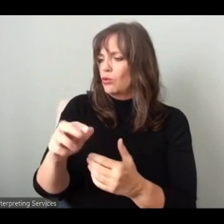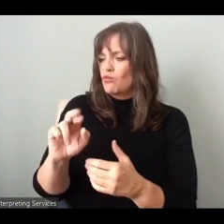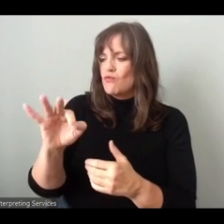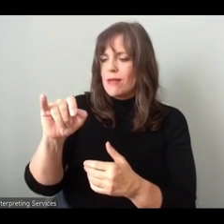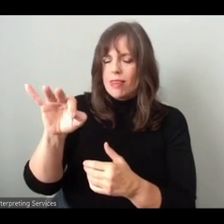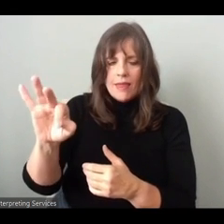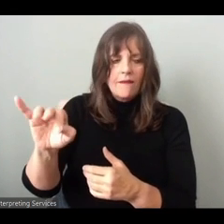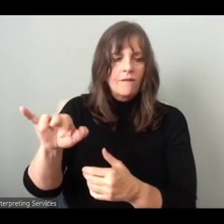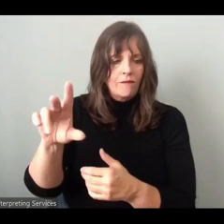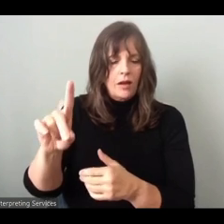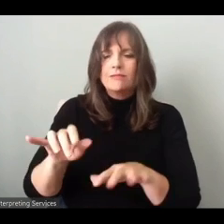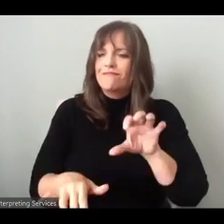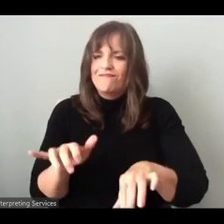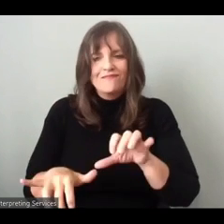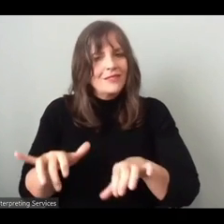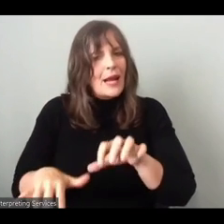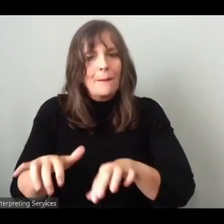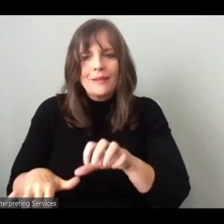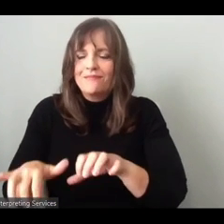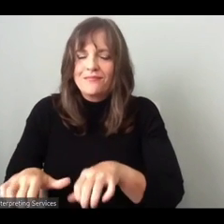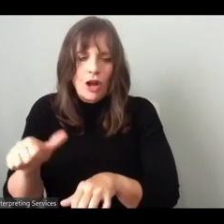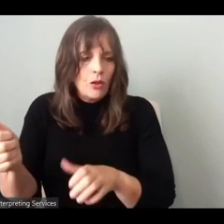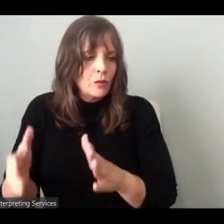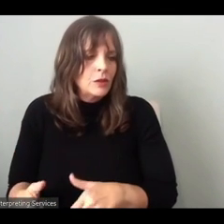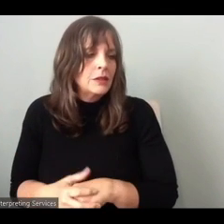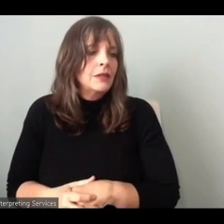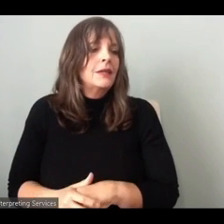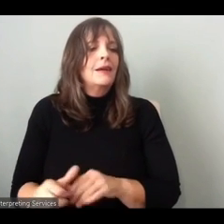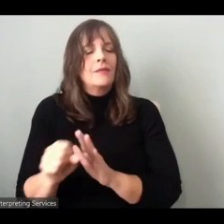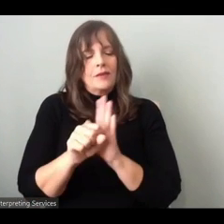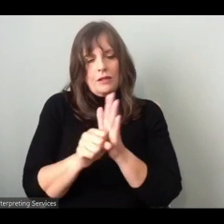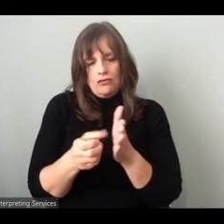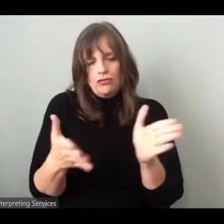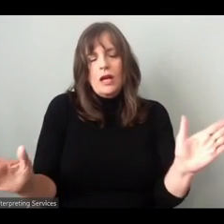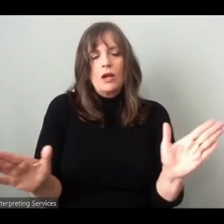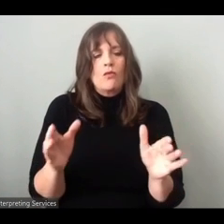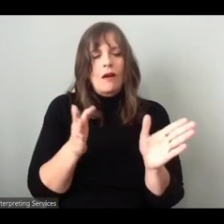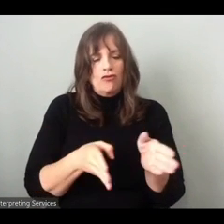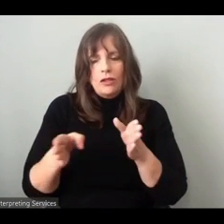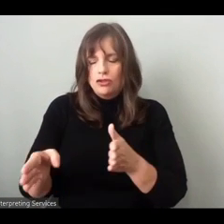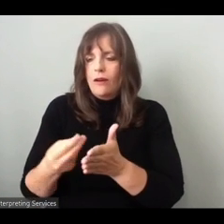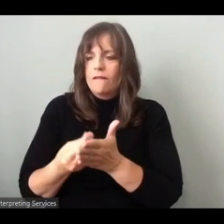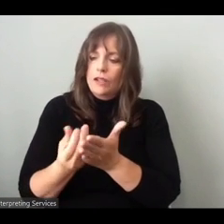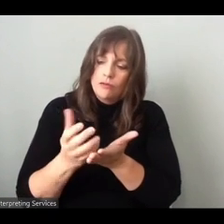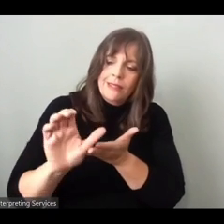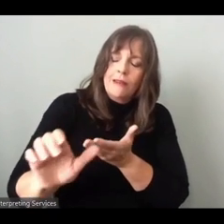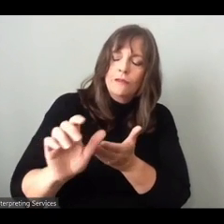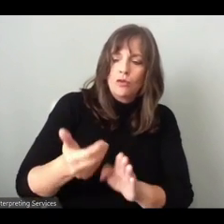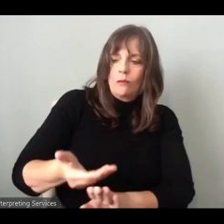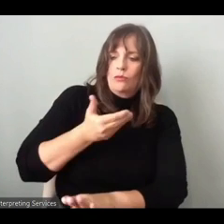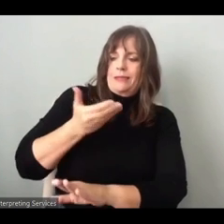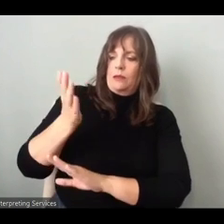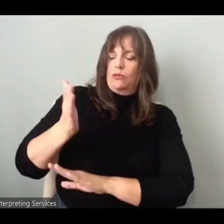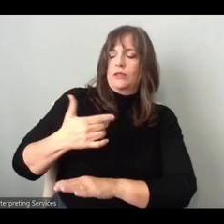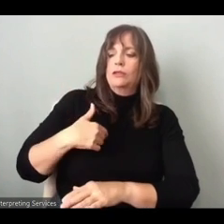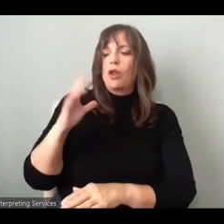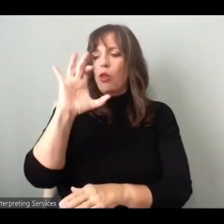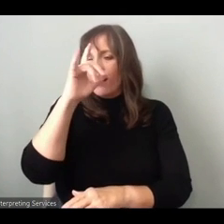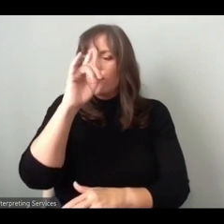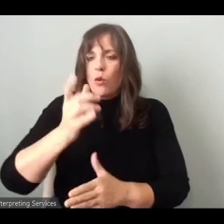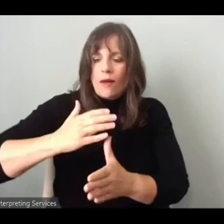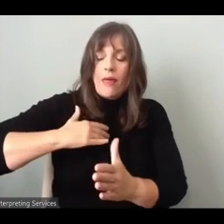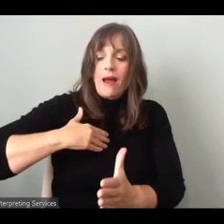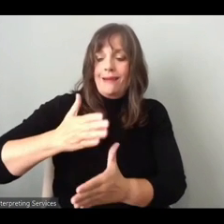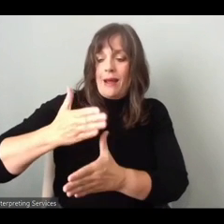another $50,000 to the Artist Trust, the statewide individual artist funder, to a previous presenter's point about finding the intermediaries that can do